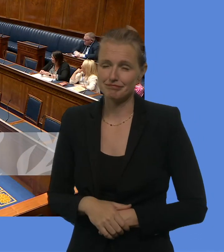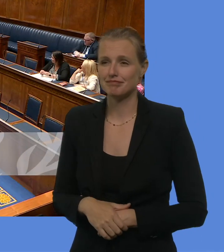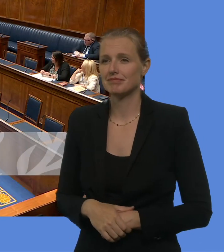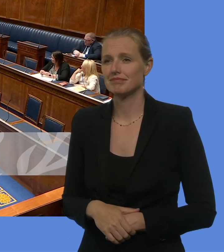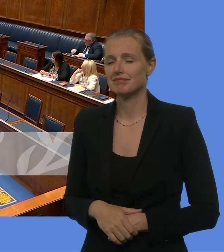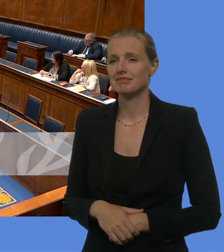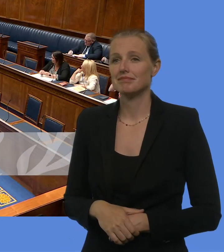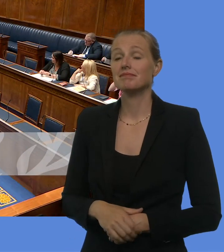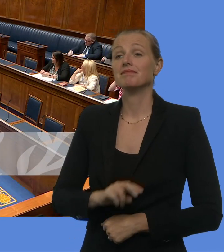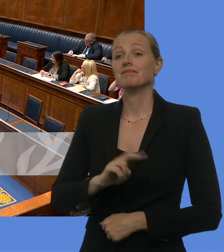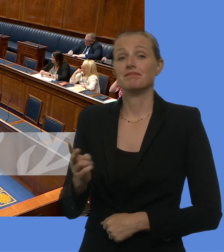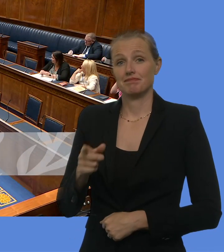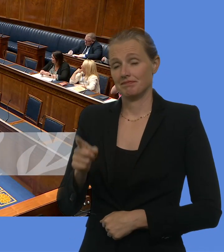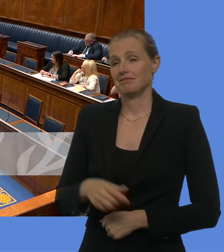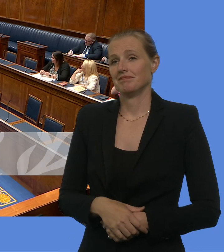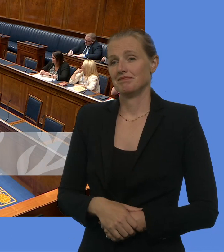place. I call Paula Bradshaw.